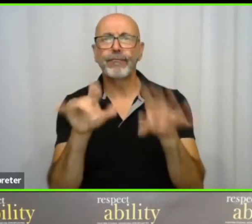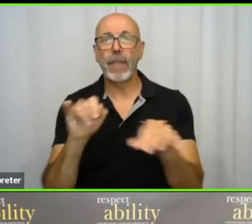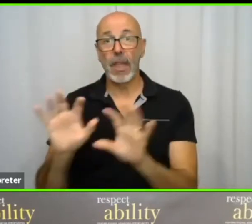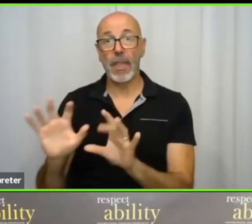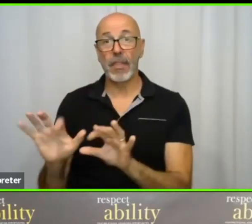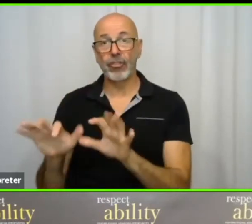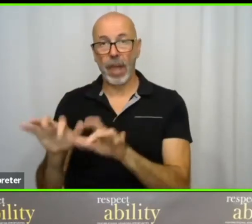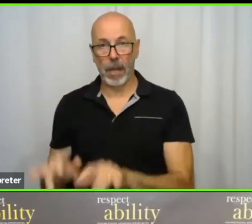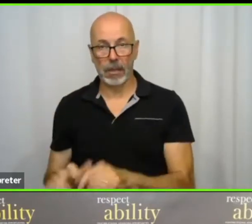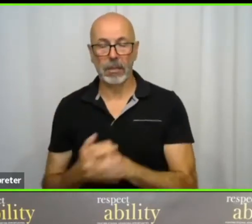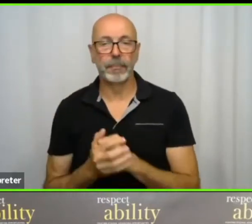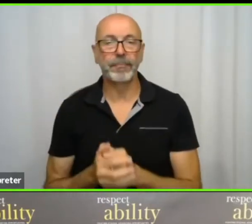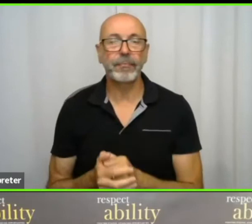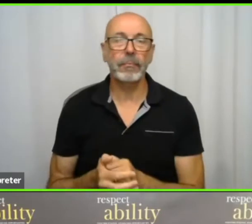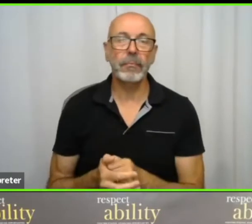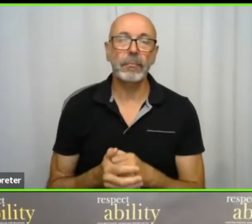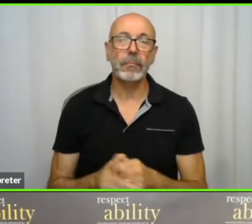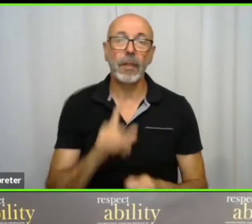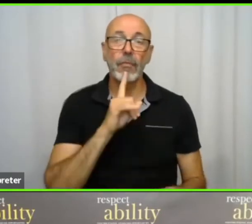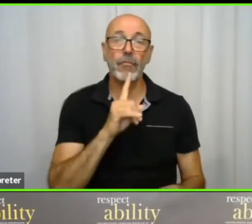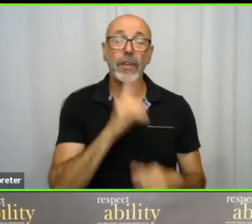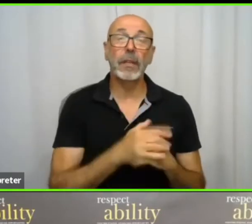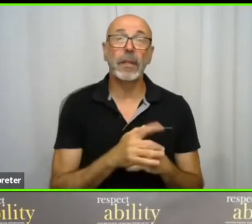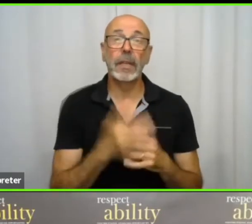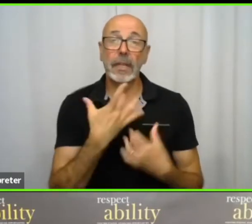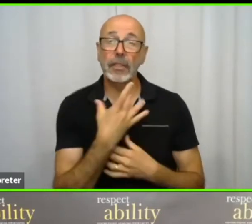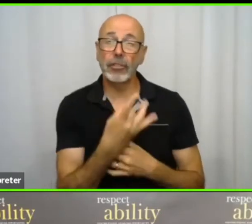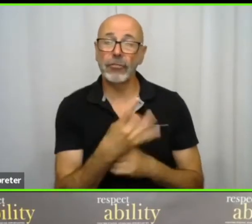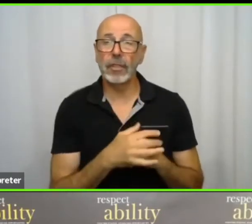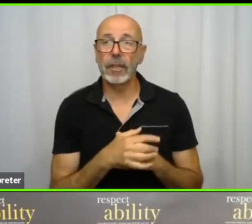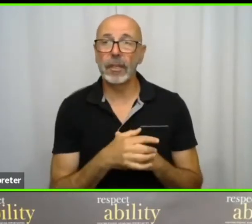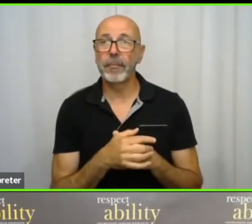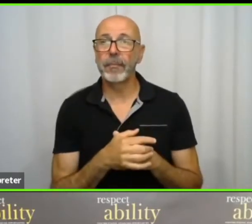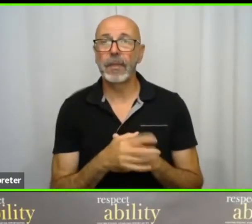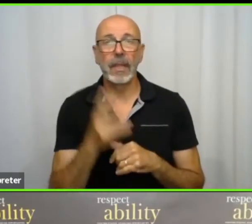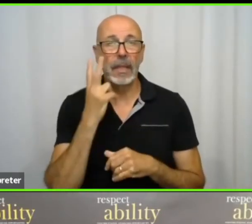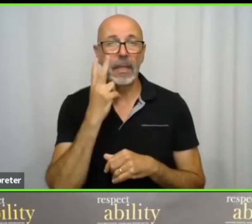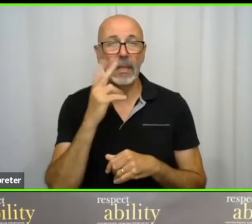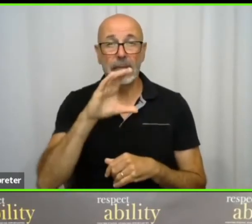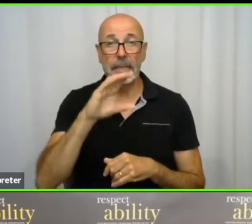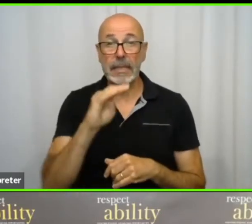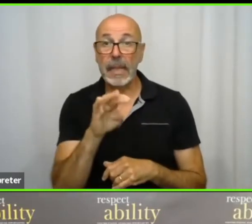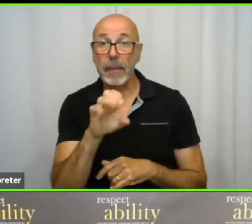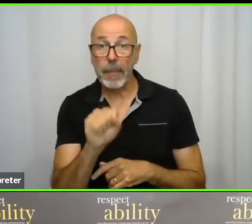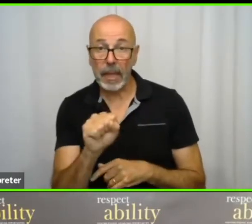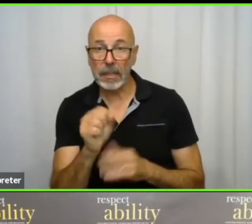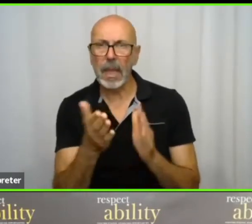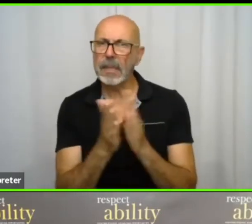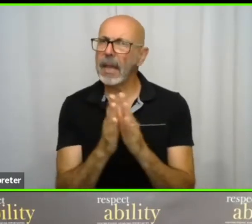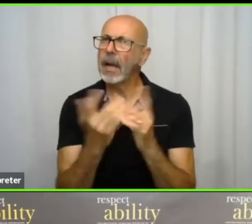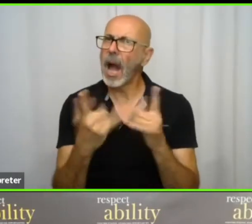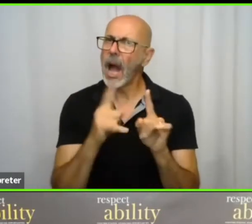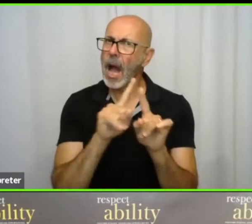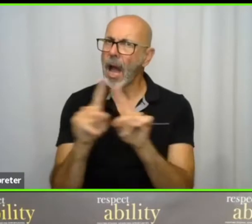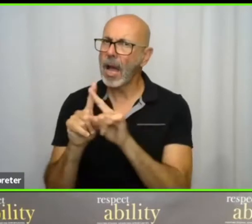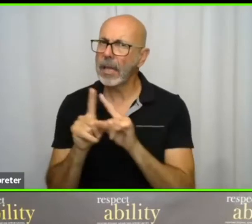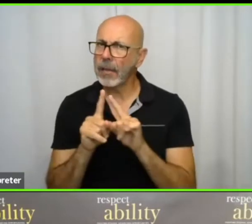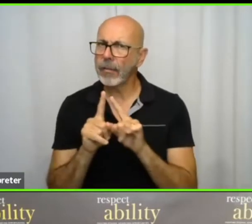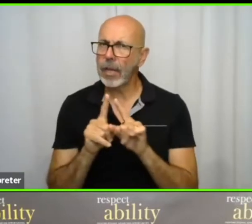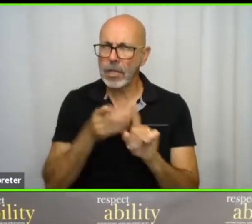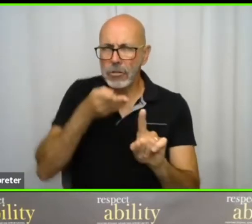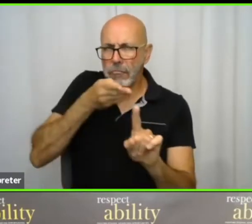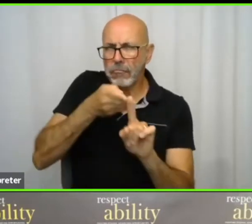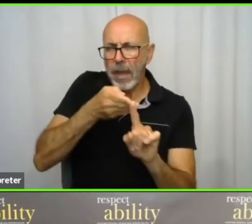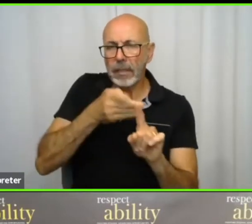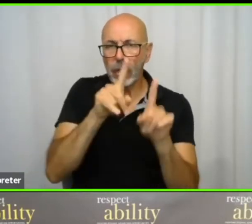talking. And really, it is interesting in that, CMS is asking a lot of directed questions and directed questions that I